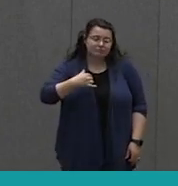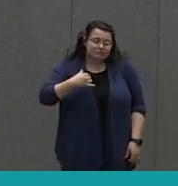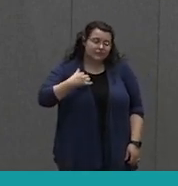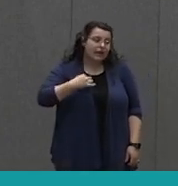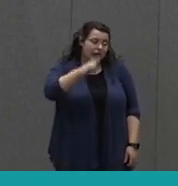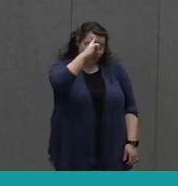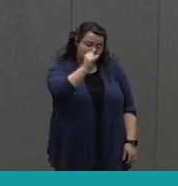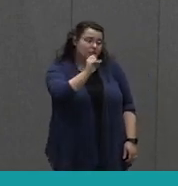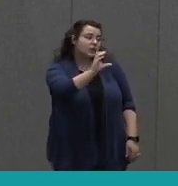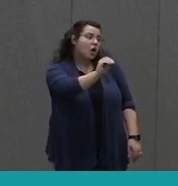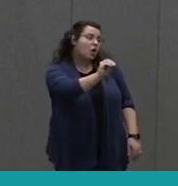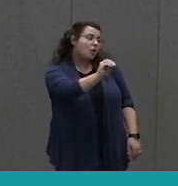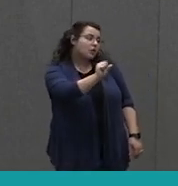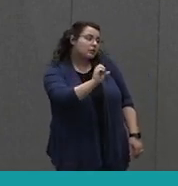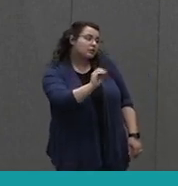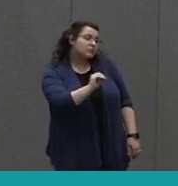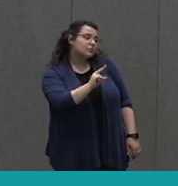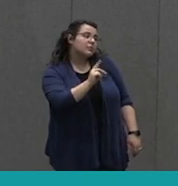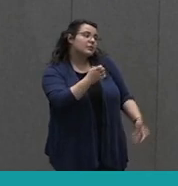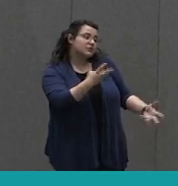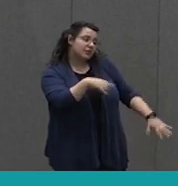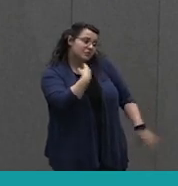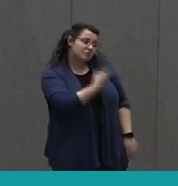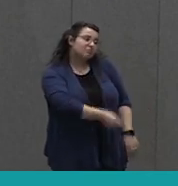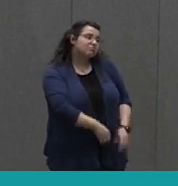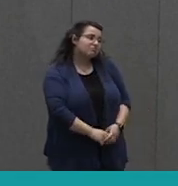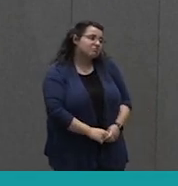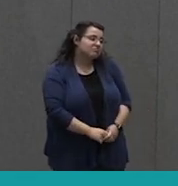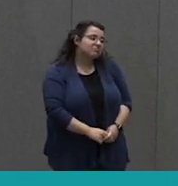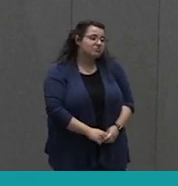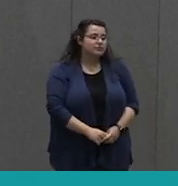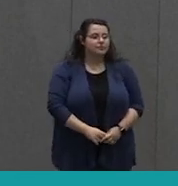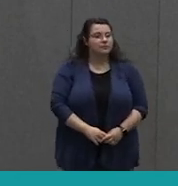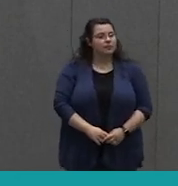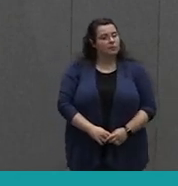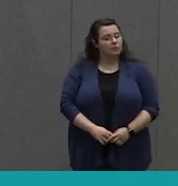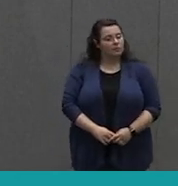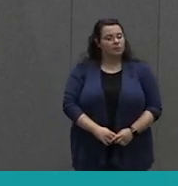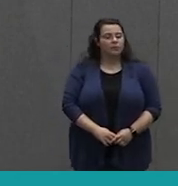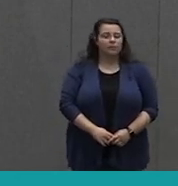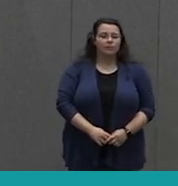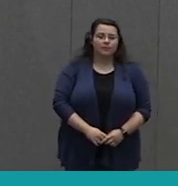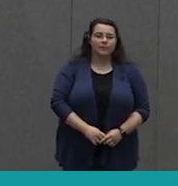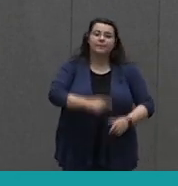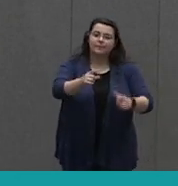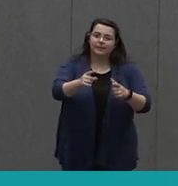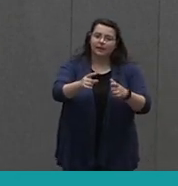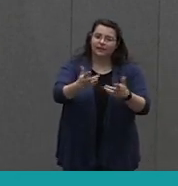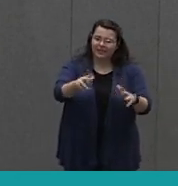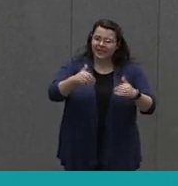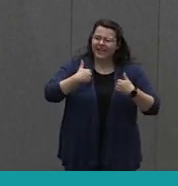river. You know what else I noticed? It's not raining anymore. They're outside, and it looks